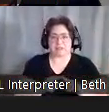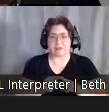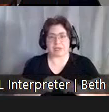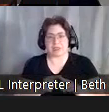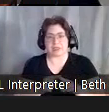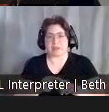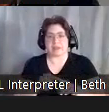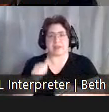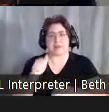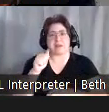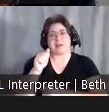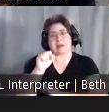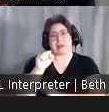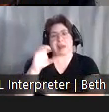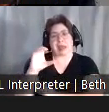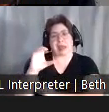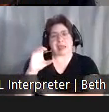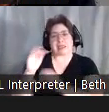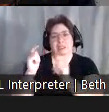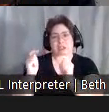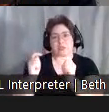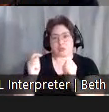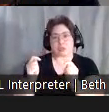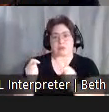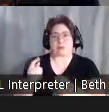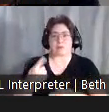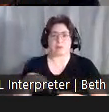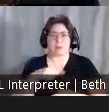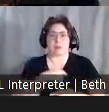we're going to project carbon